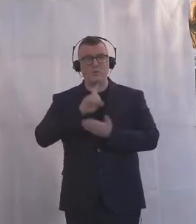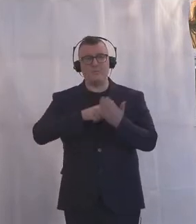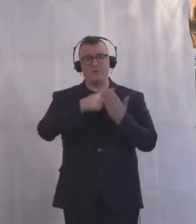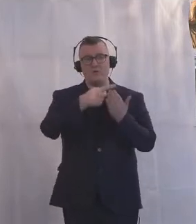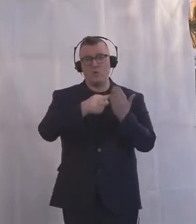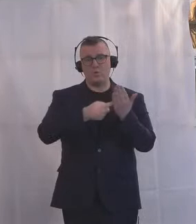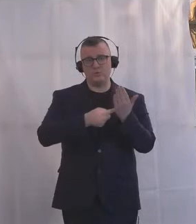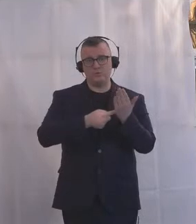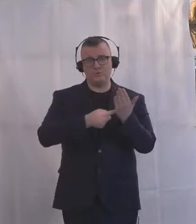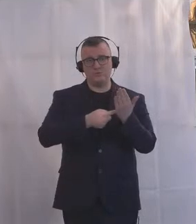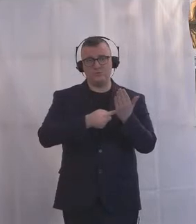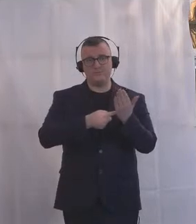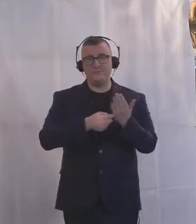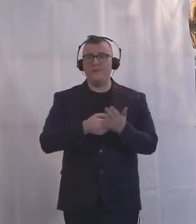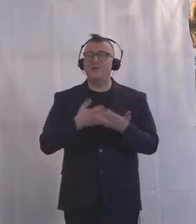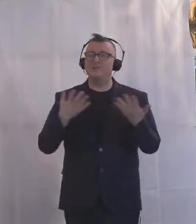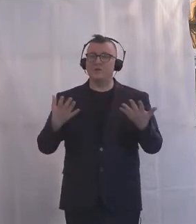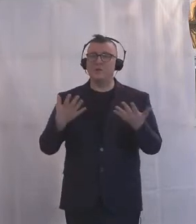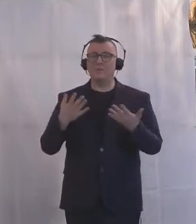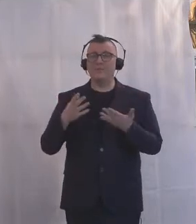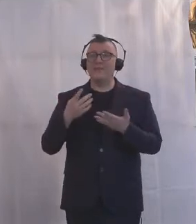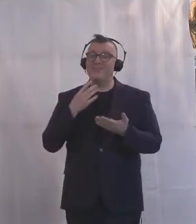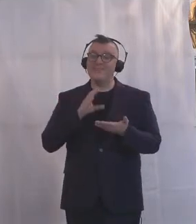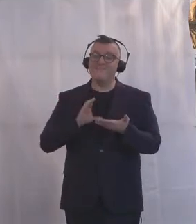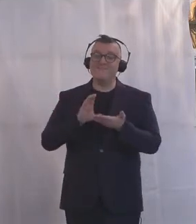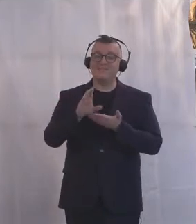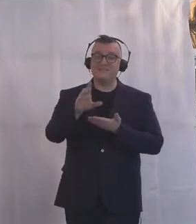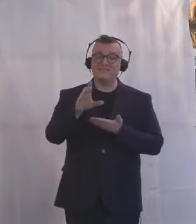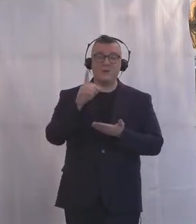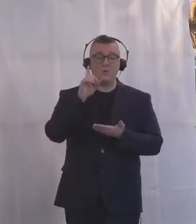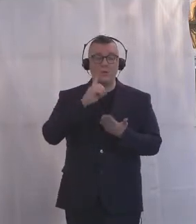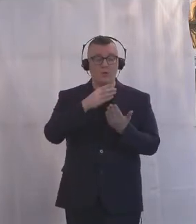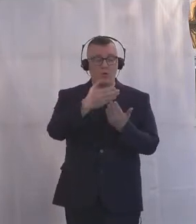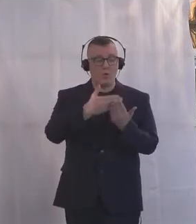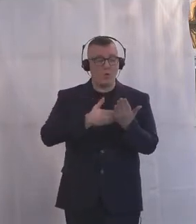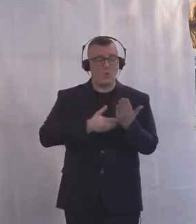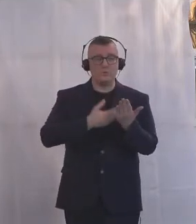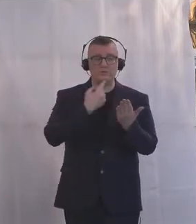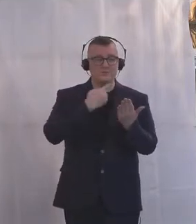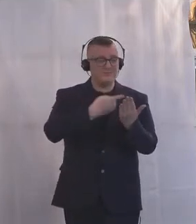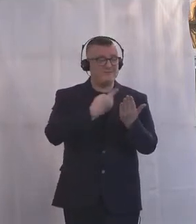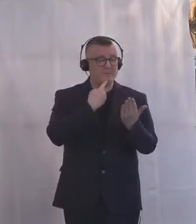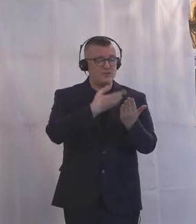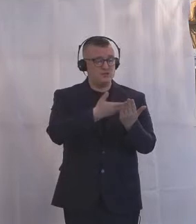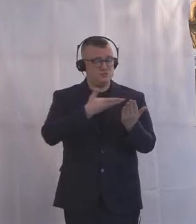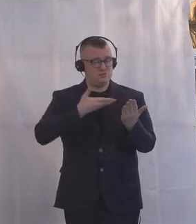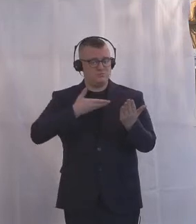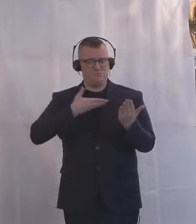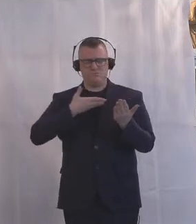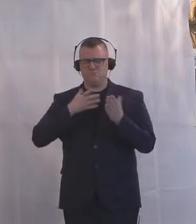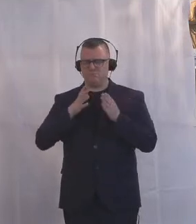we look at the data provided by the Investing in Women Code, that actually the